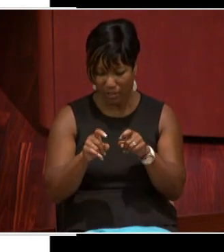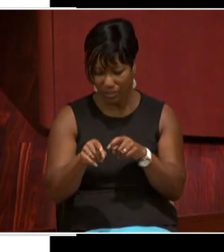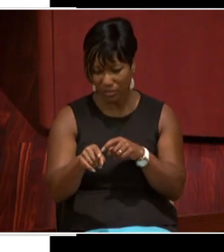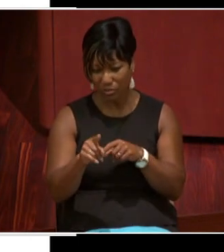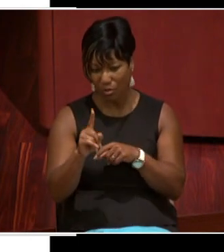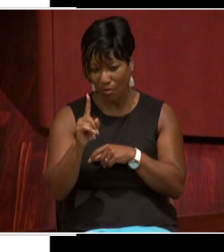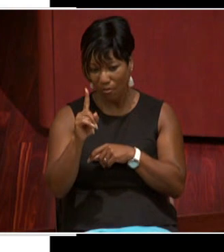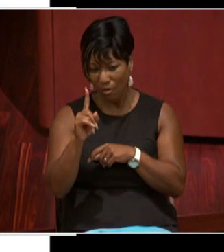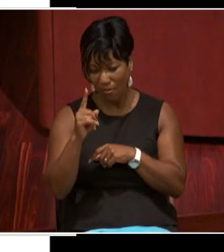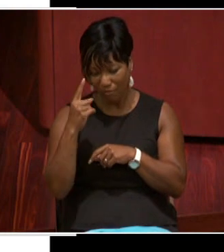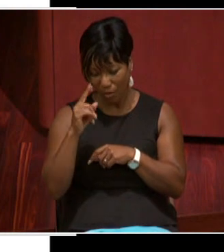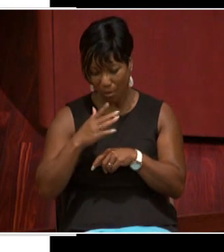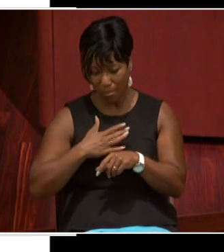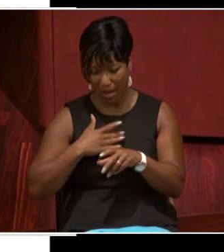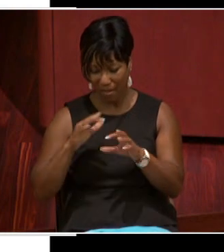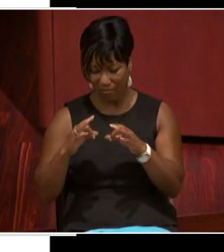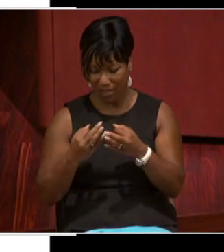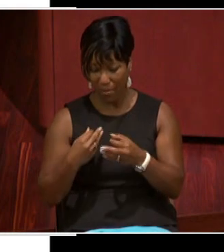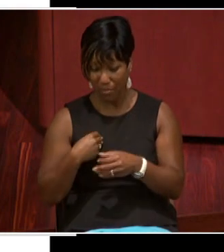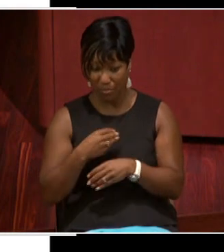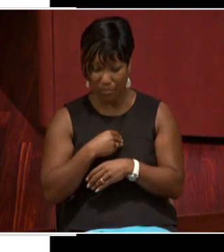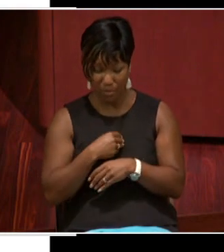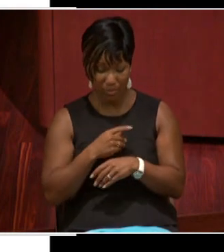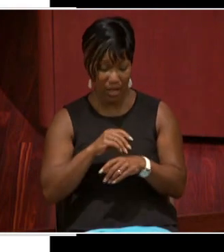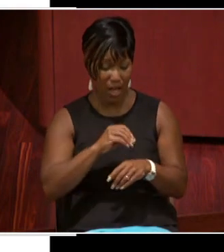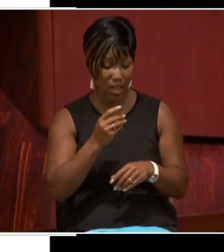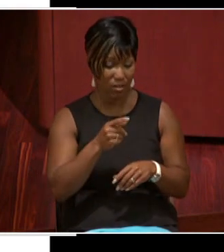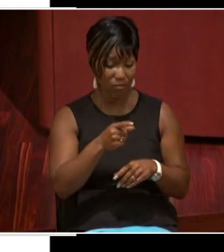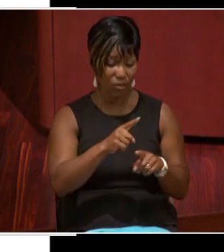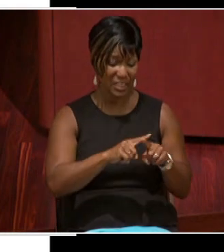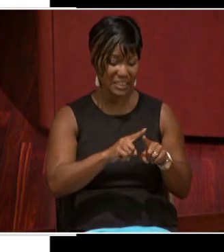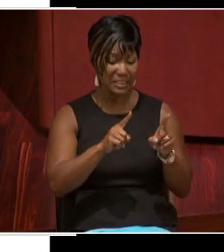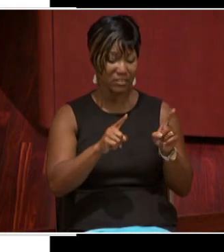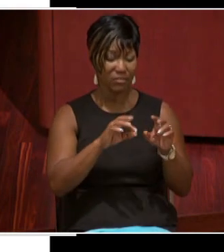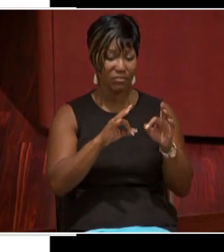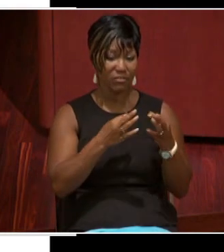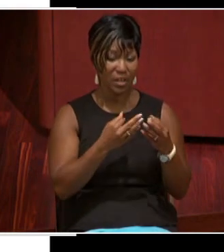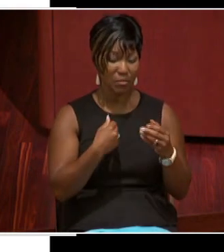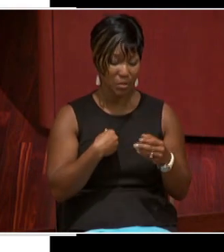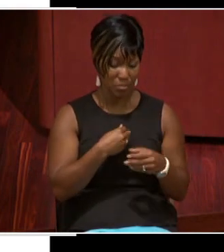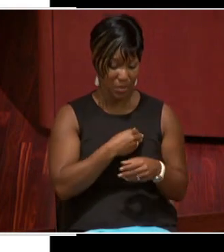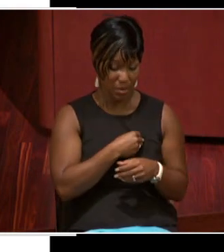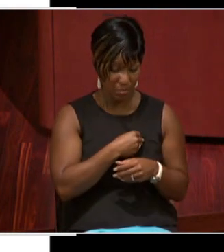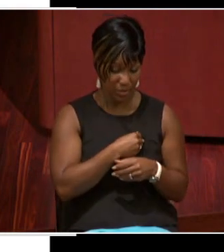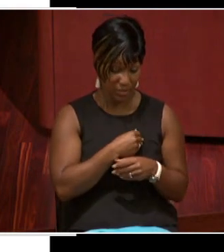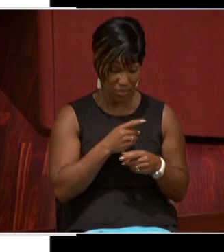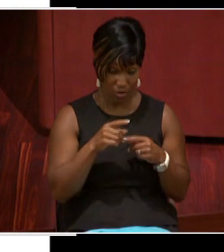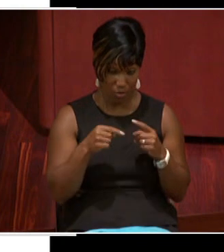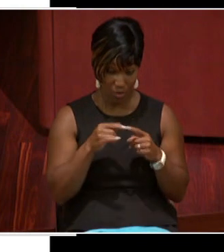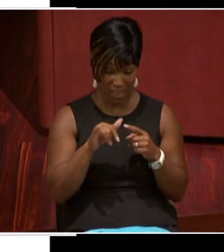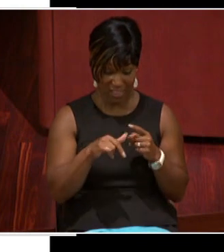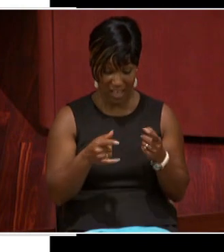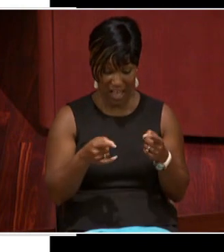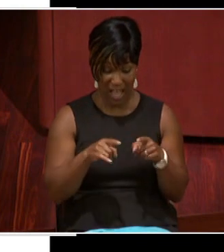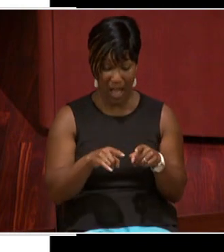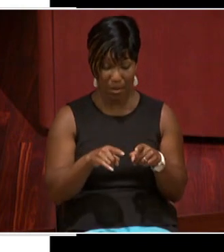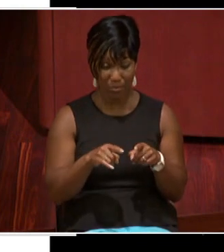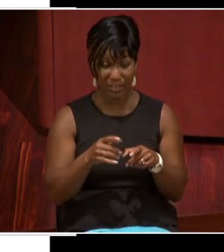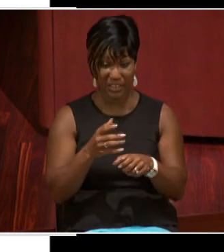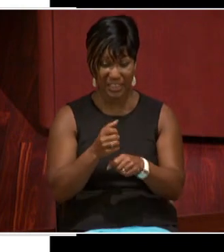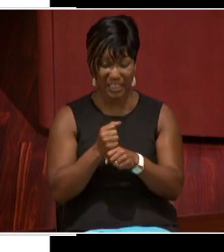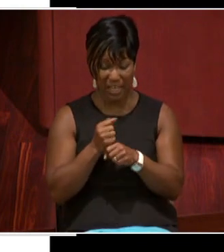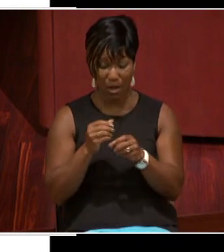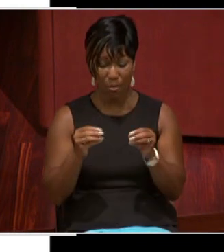for my family member. There's another one here for another family member. So when that happens, you get additional